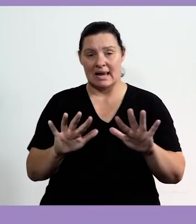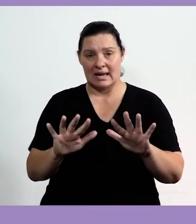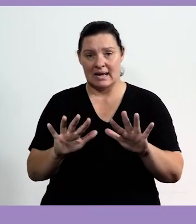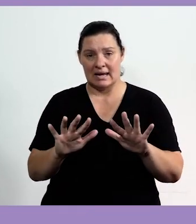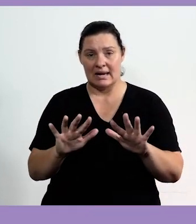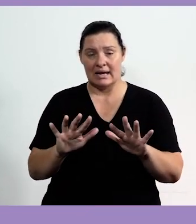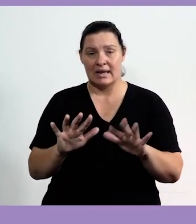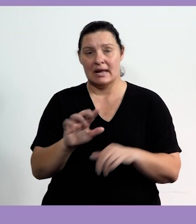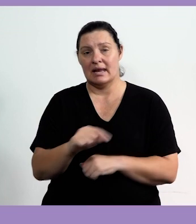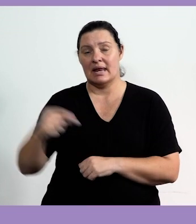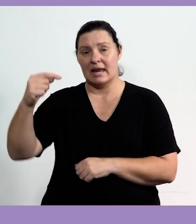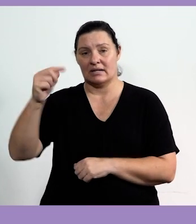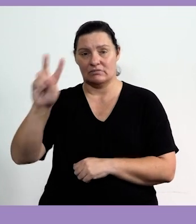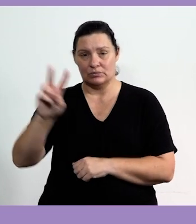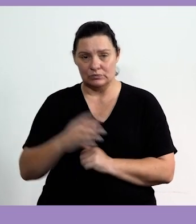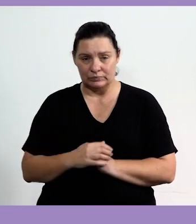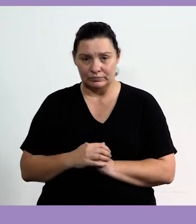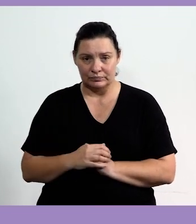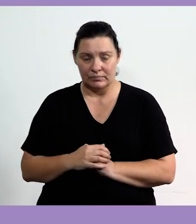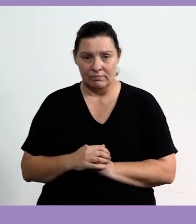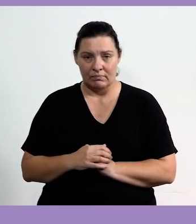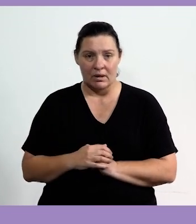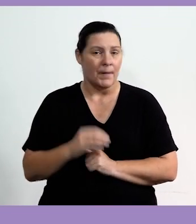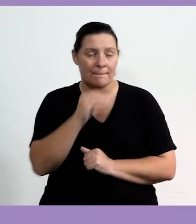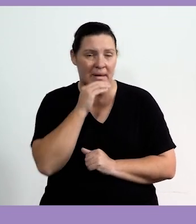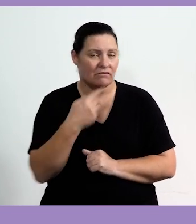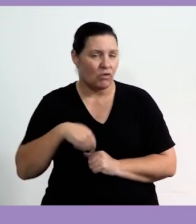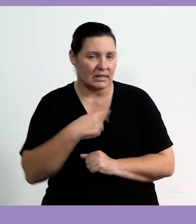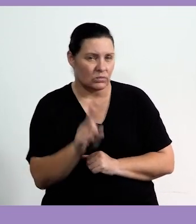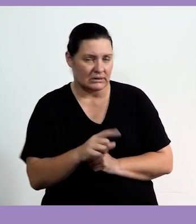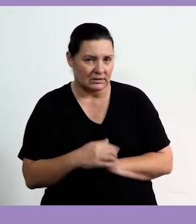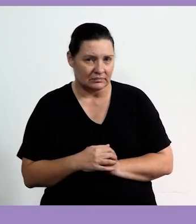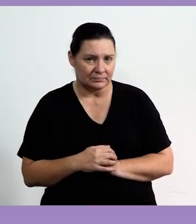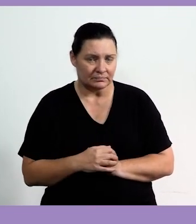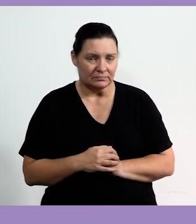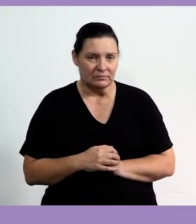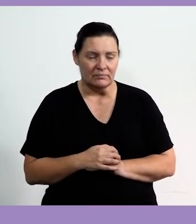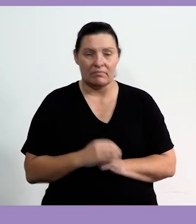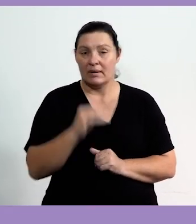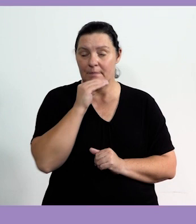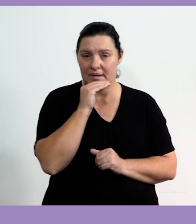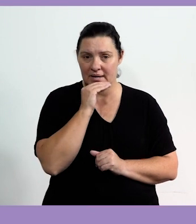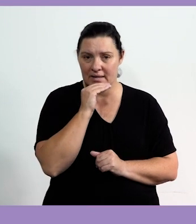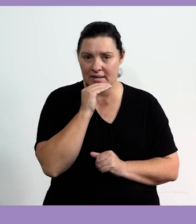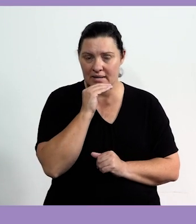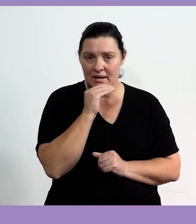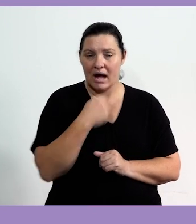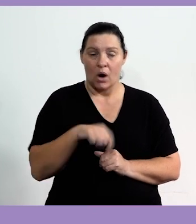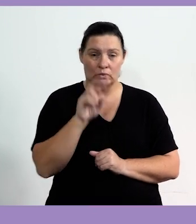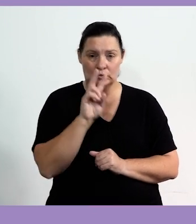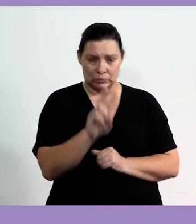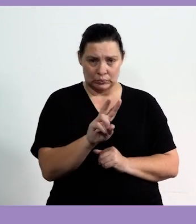by 10 to the exponent negative 2. So what does this mean for us? This means